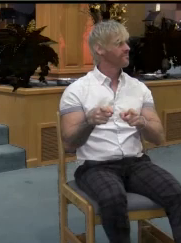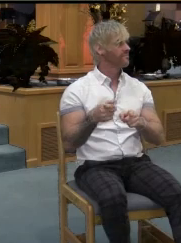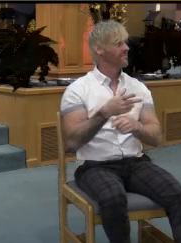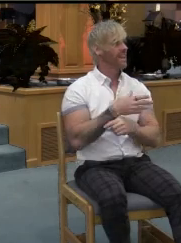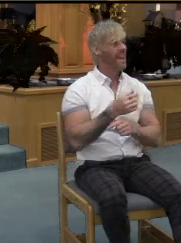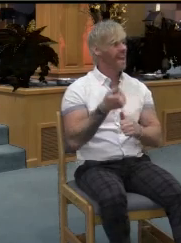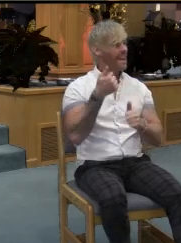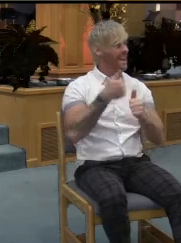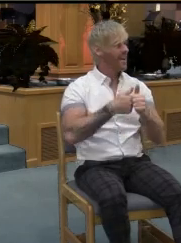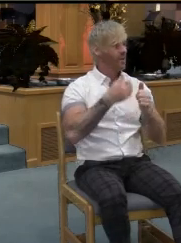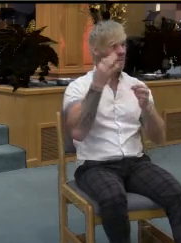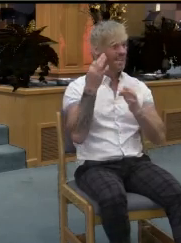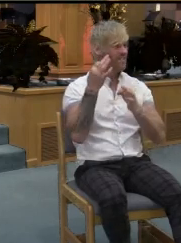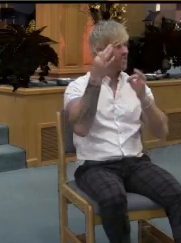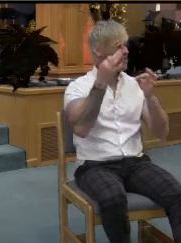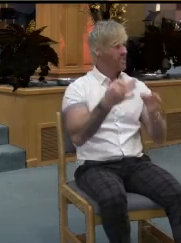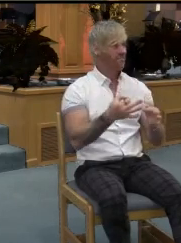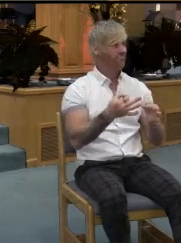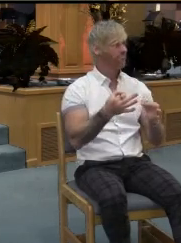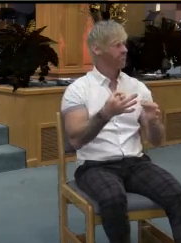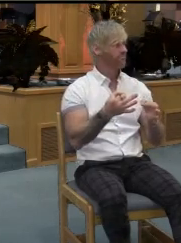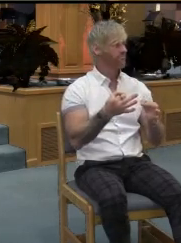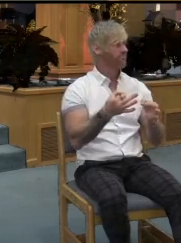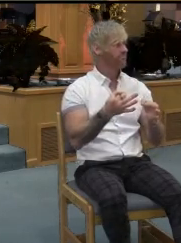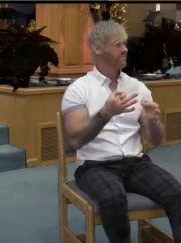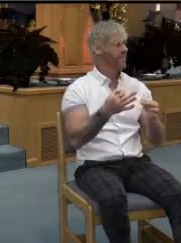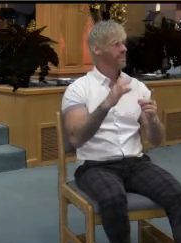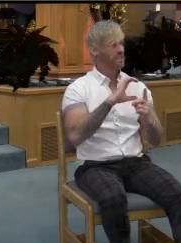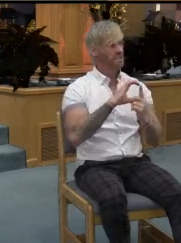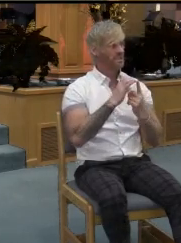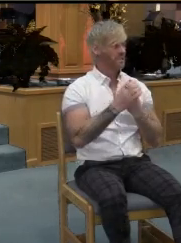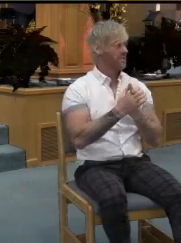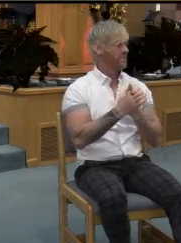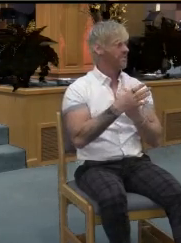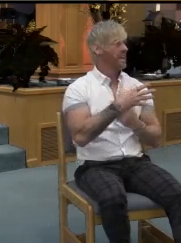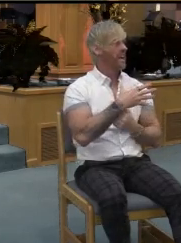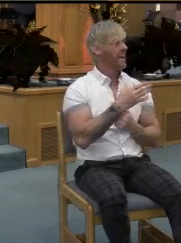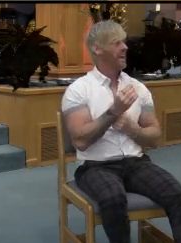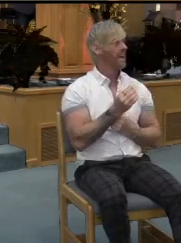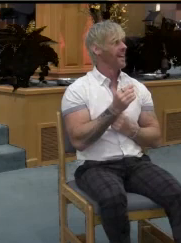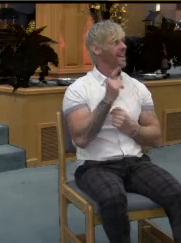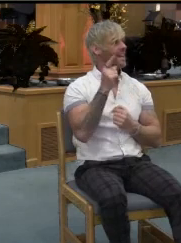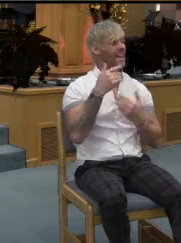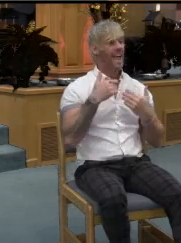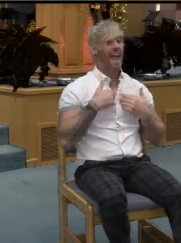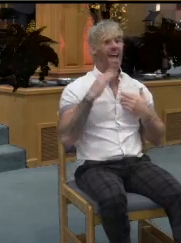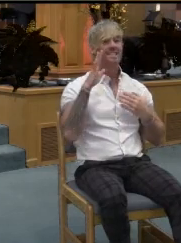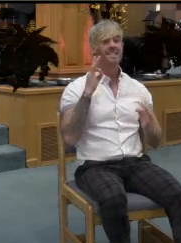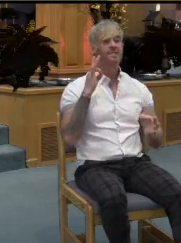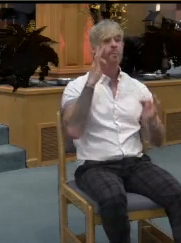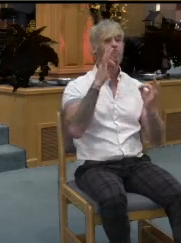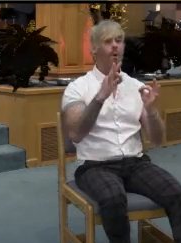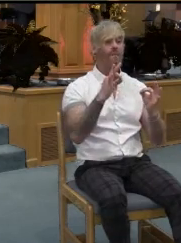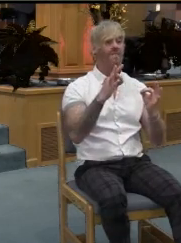contingency, every decision, circumstance, or act, and weaves his perfect will through those